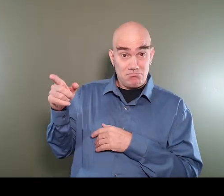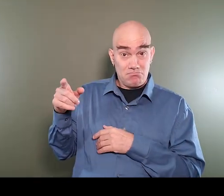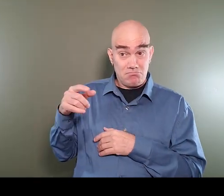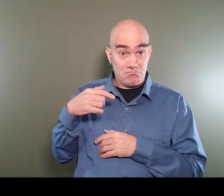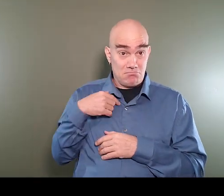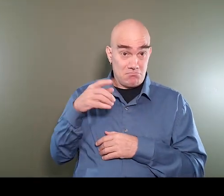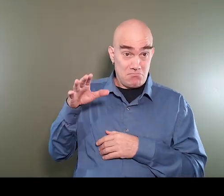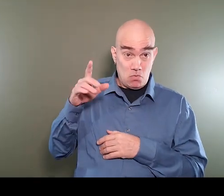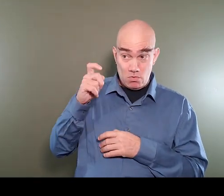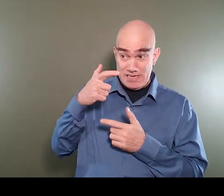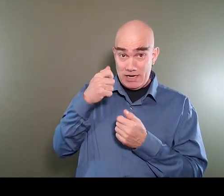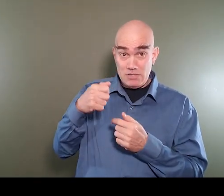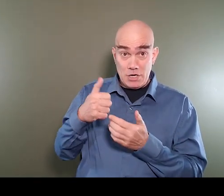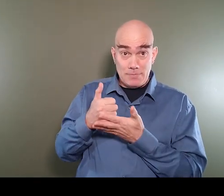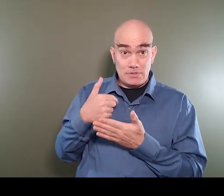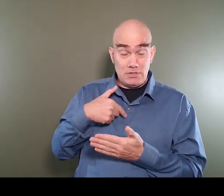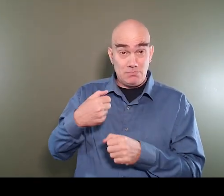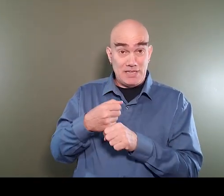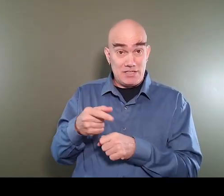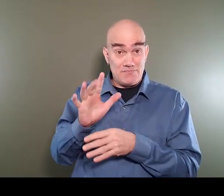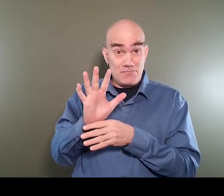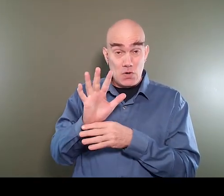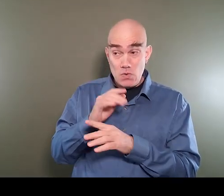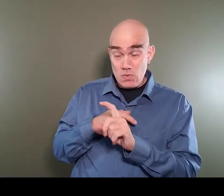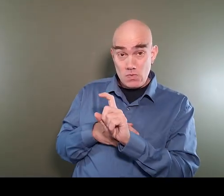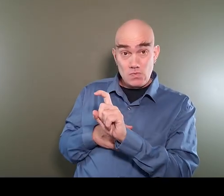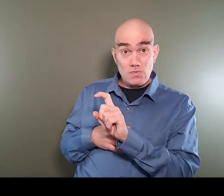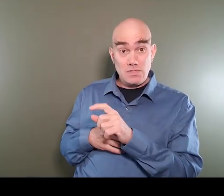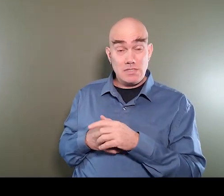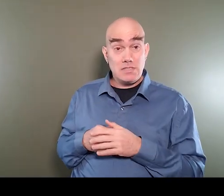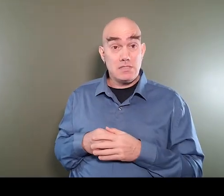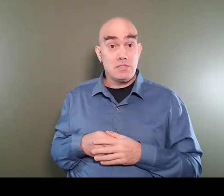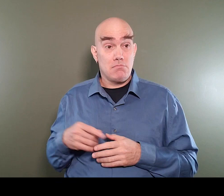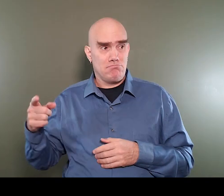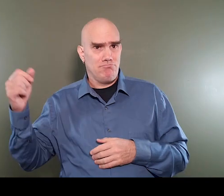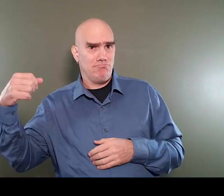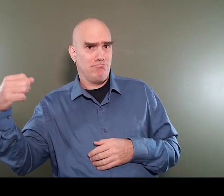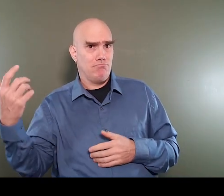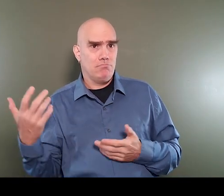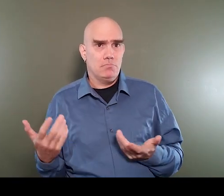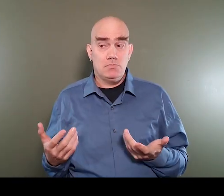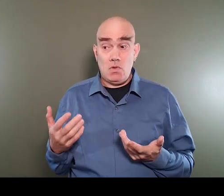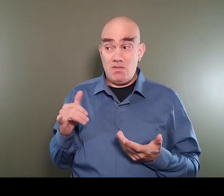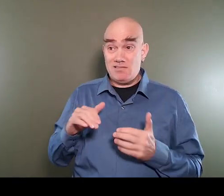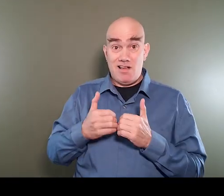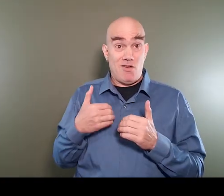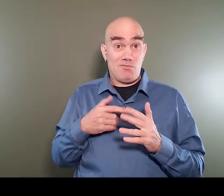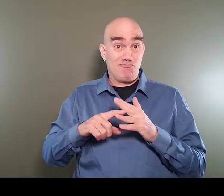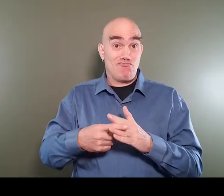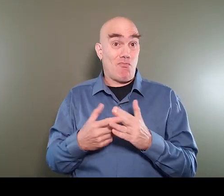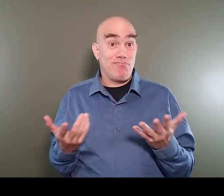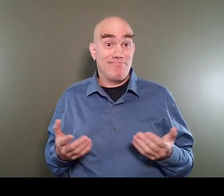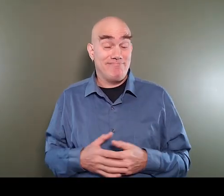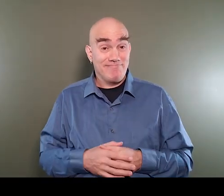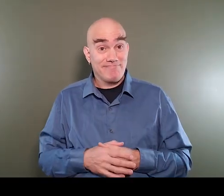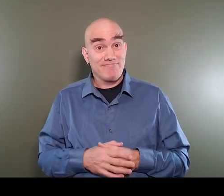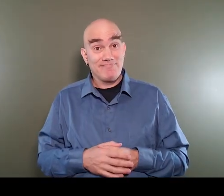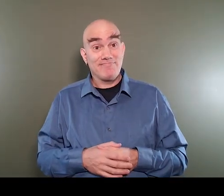and I contacted him and I said, would you be interested in helping me with these videos? And he said,